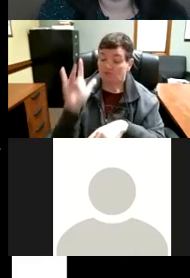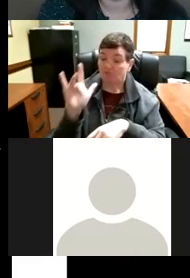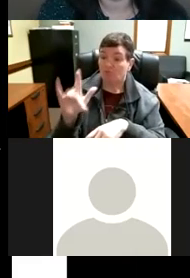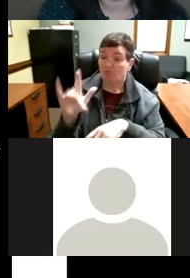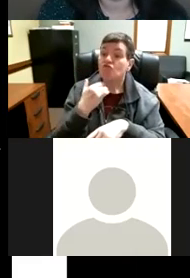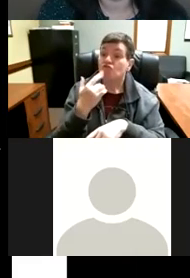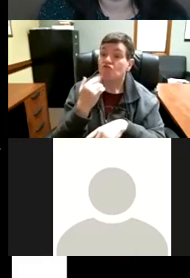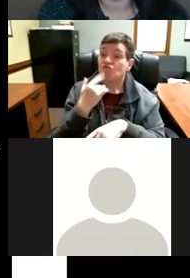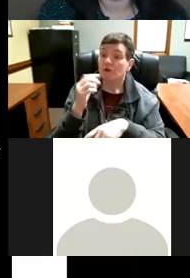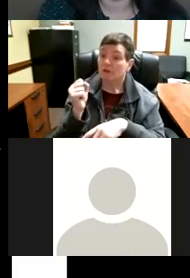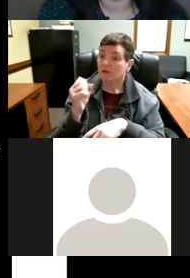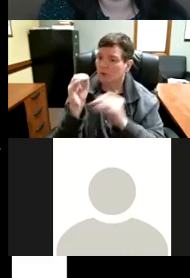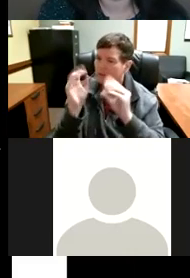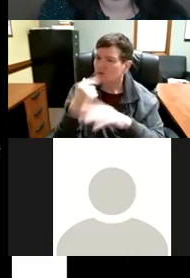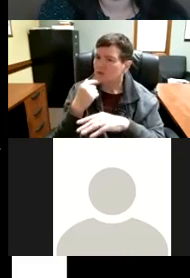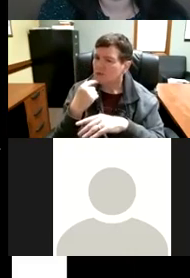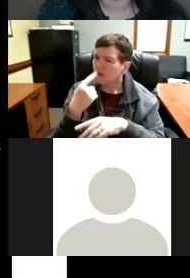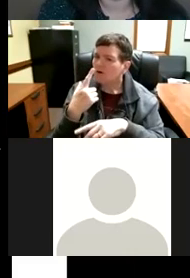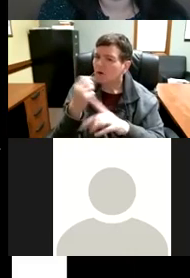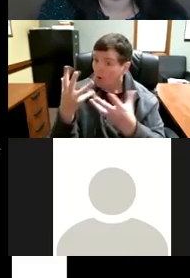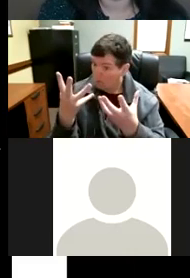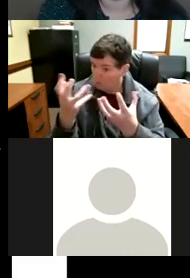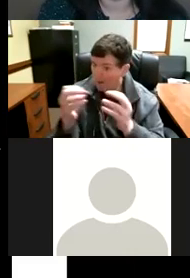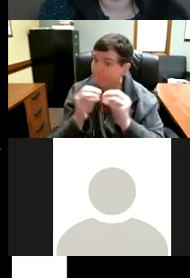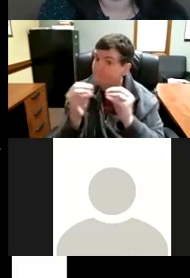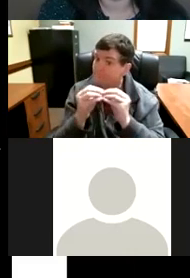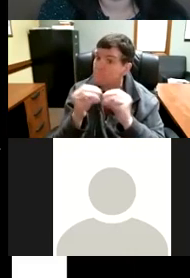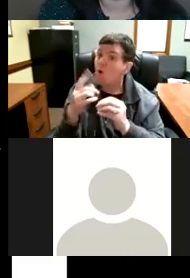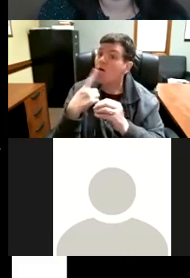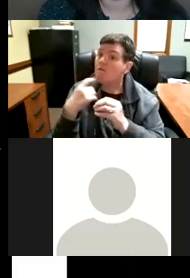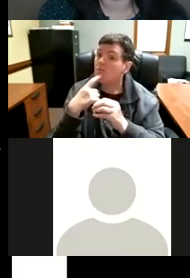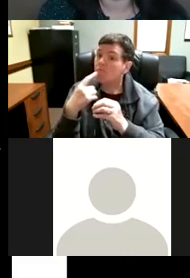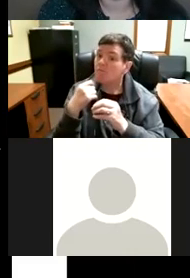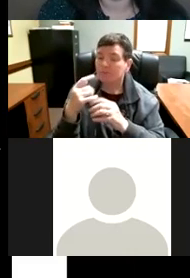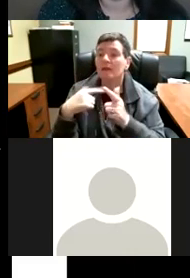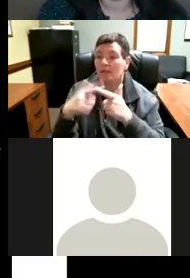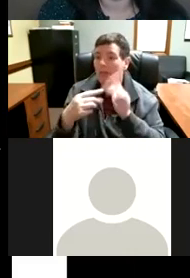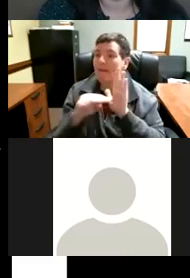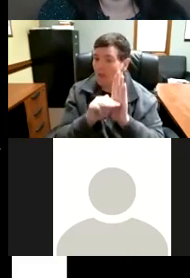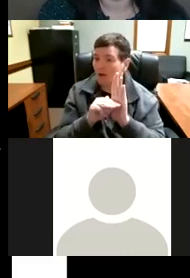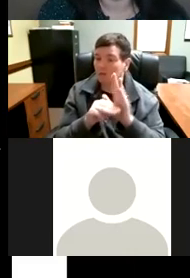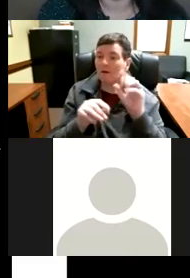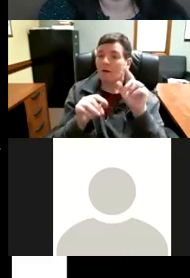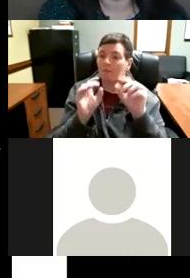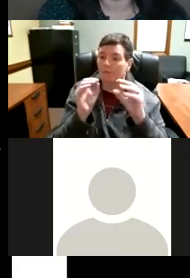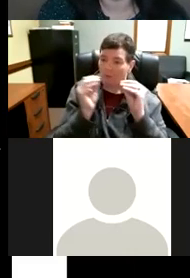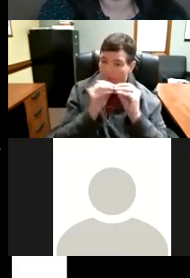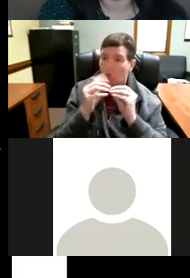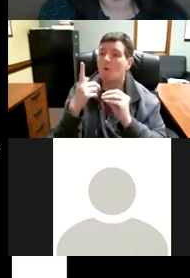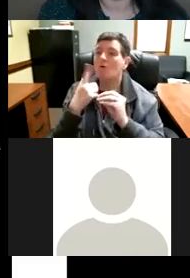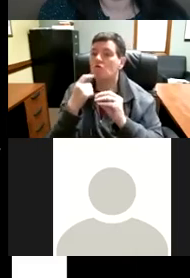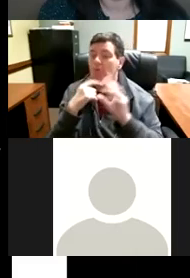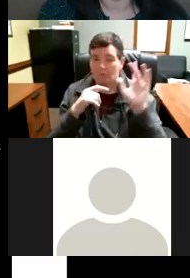provided that clarification in the expansion. Oh, do you want more red? And she modeled that for her to get